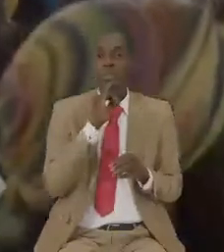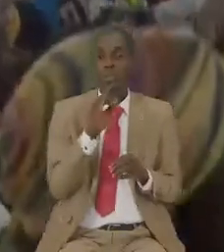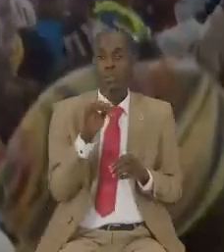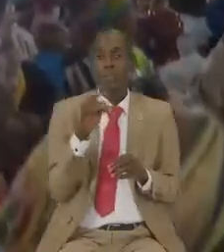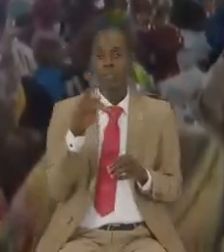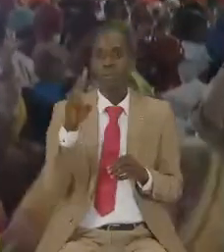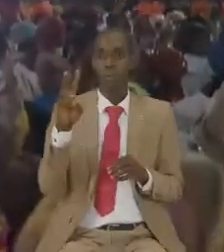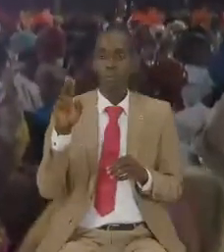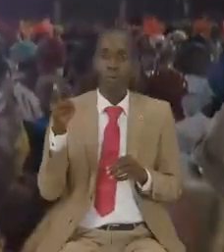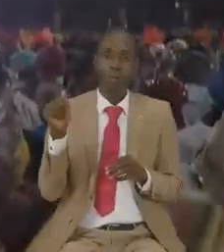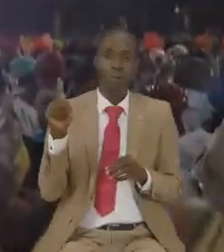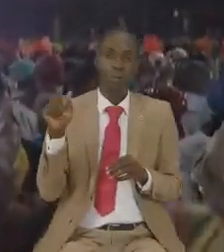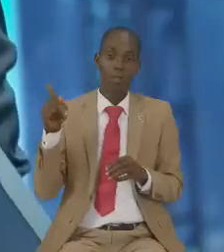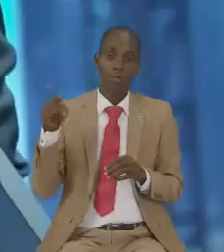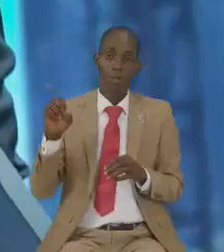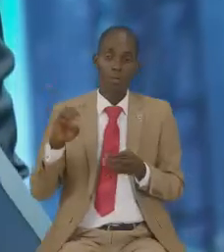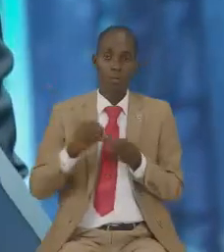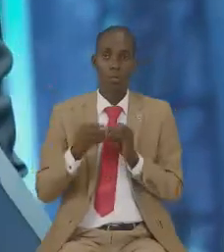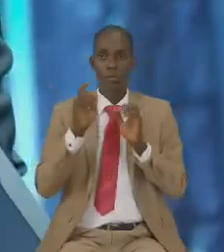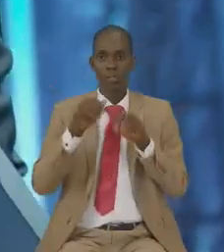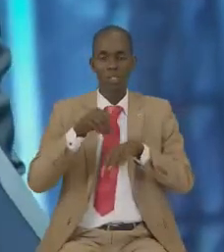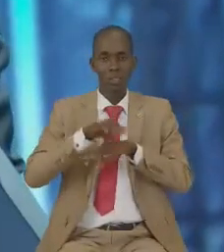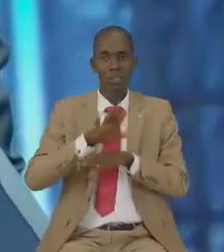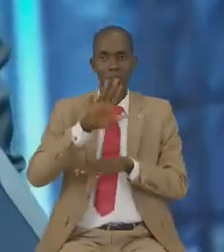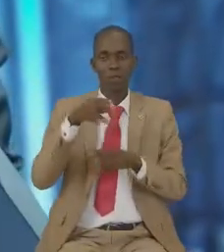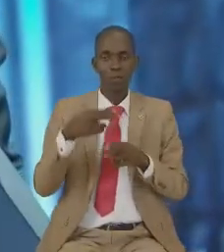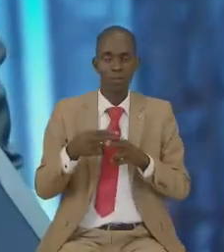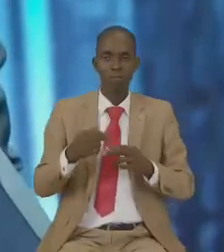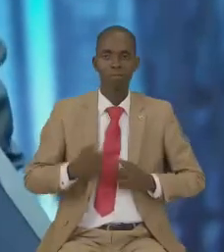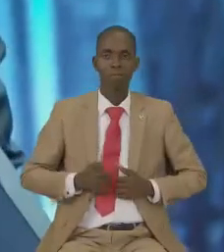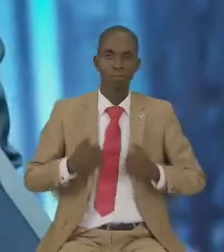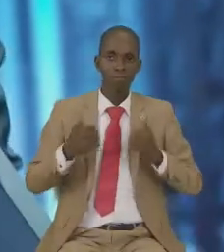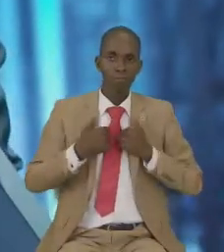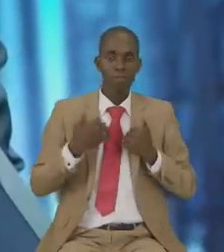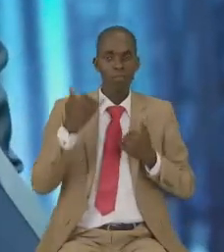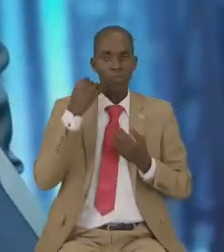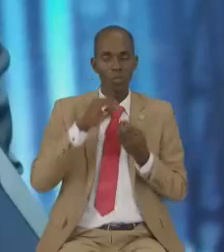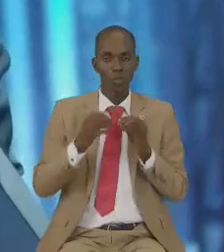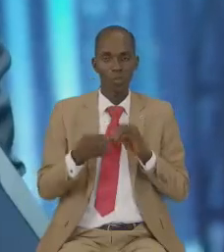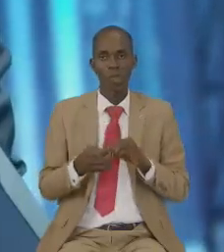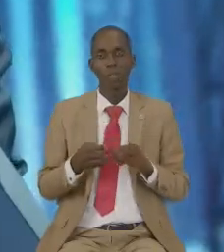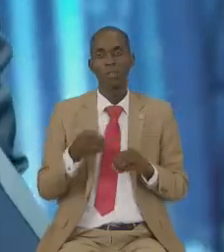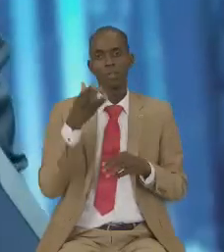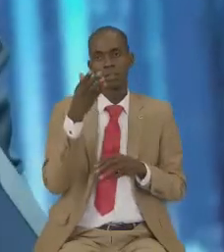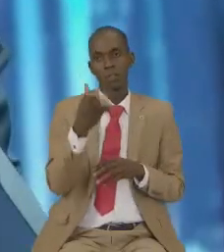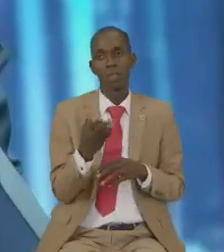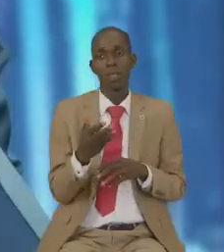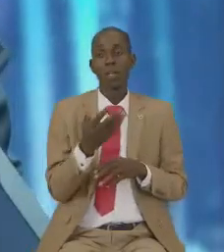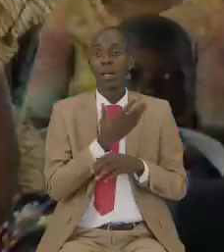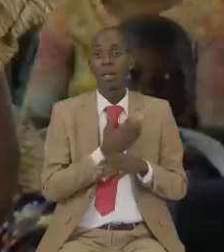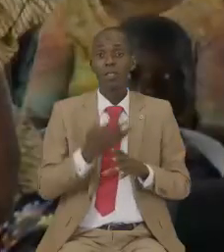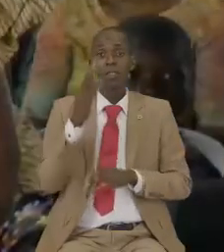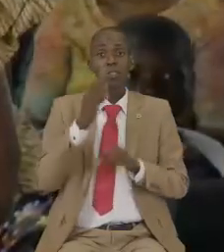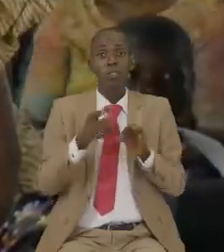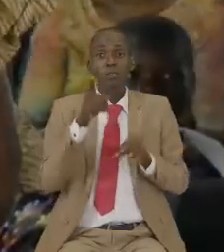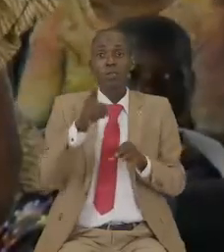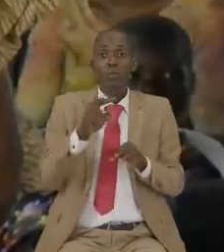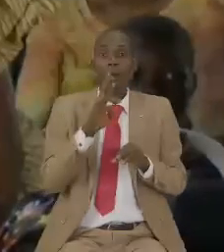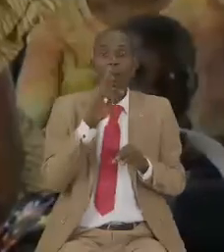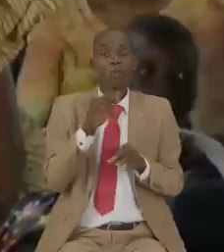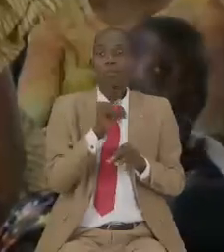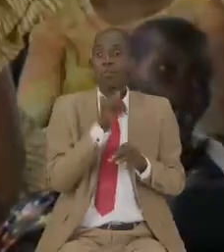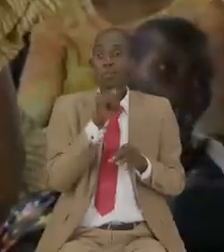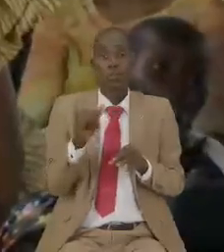praying and be talking to God and say, Lord, tonight is my night. Don't pass me by. Tonight is my